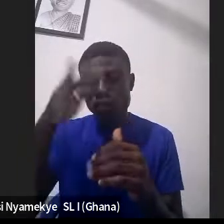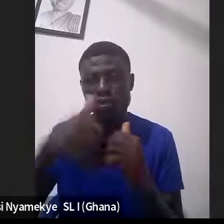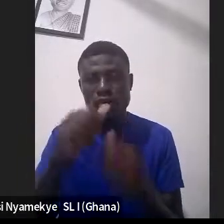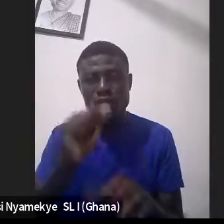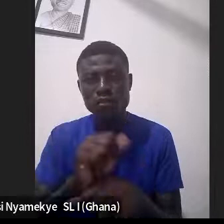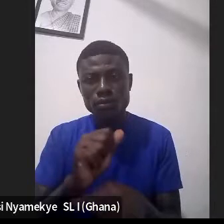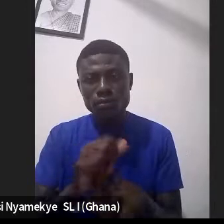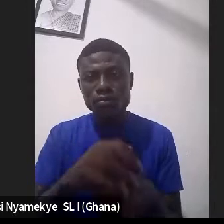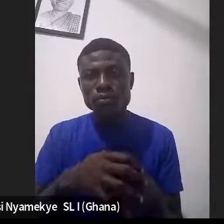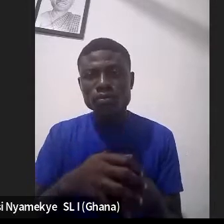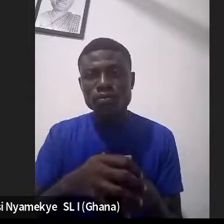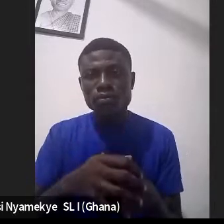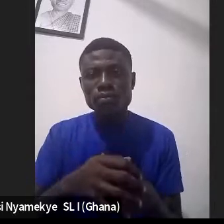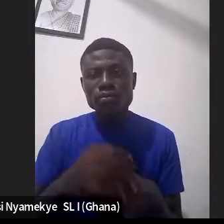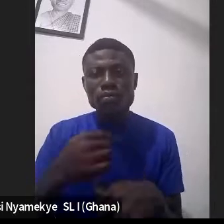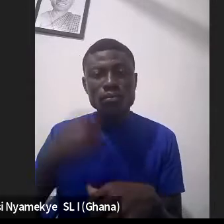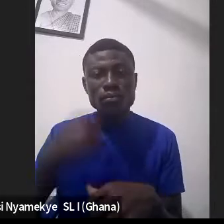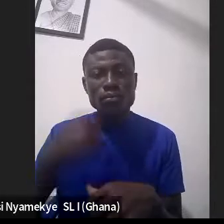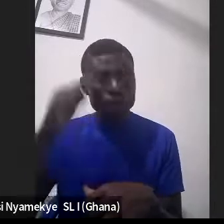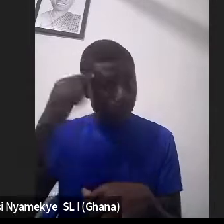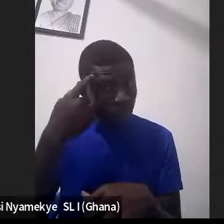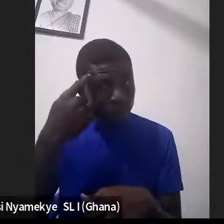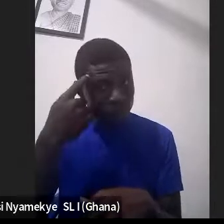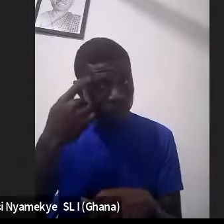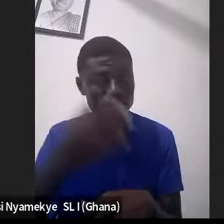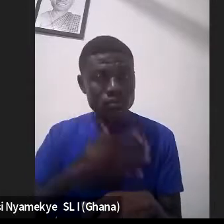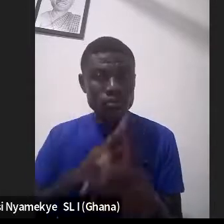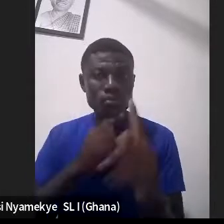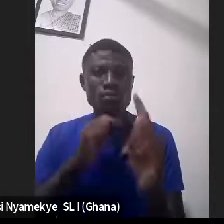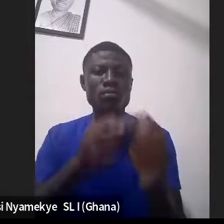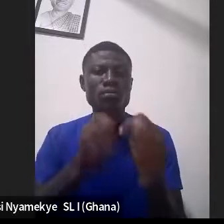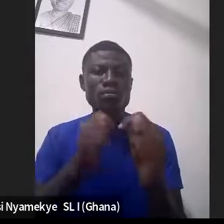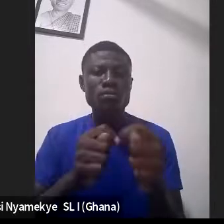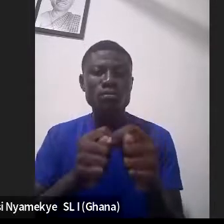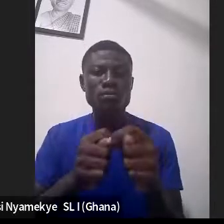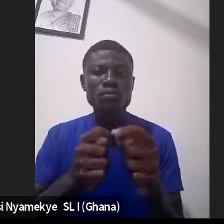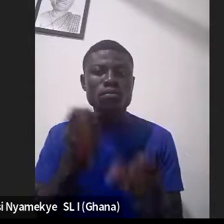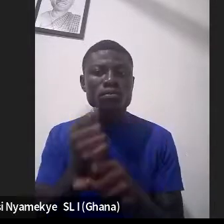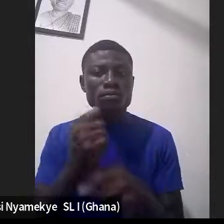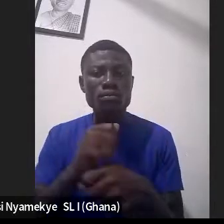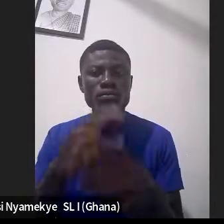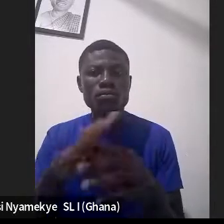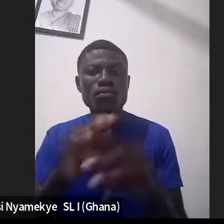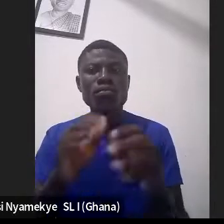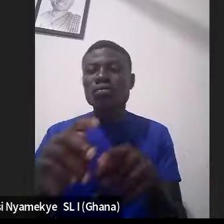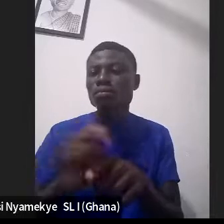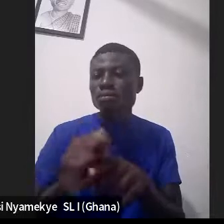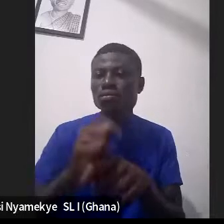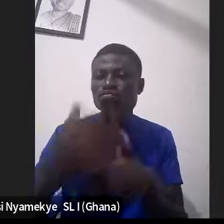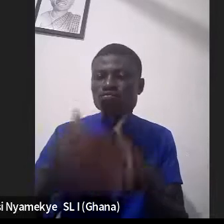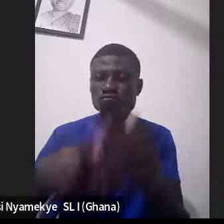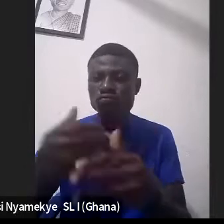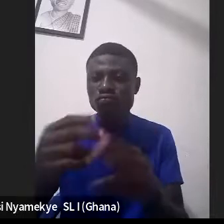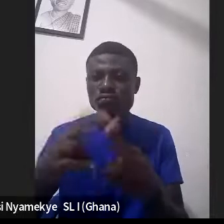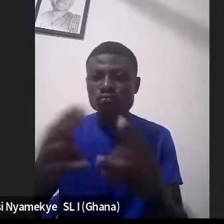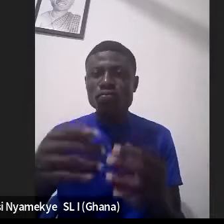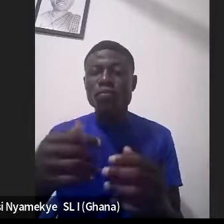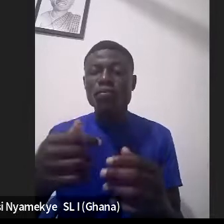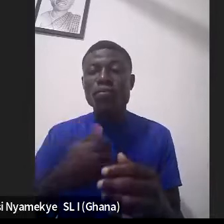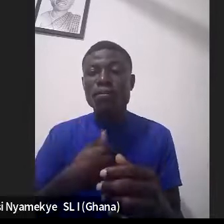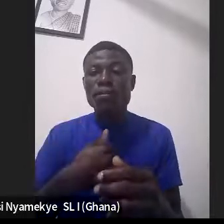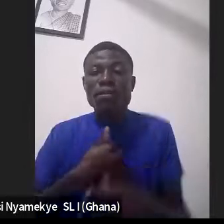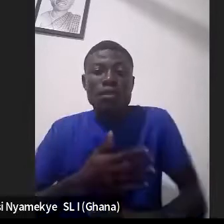I don't think any of my talents was built or nurtured. So I'm very happy